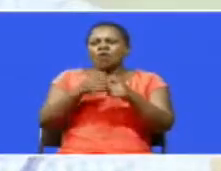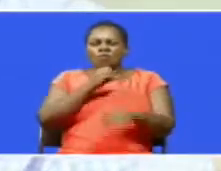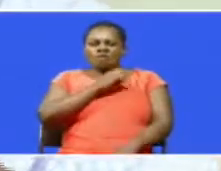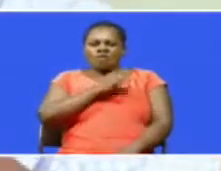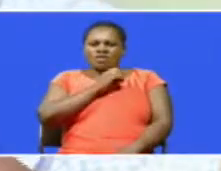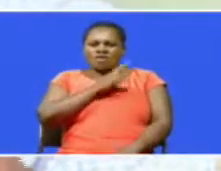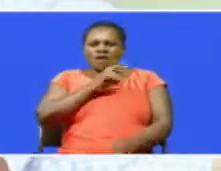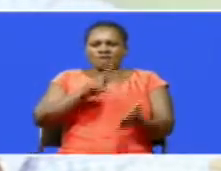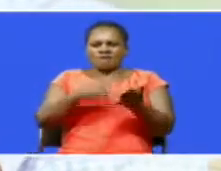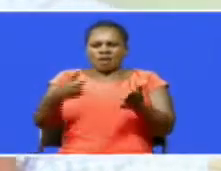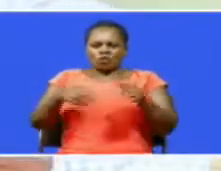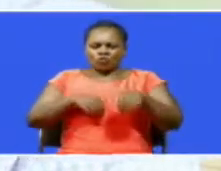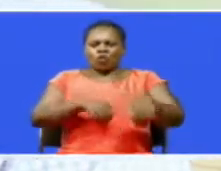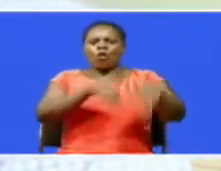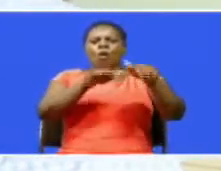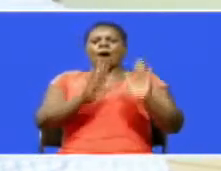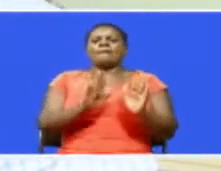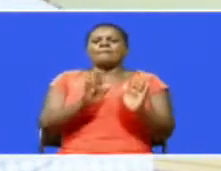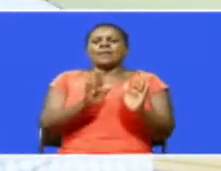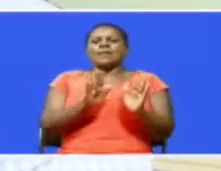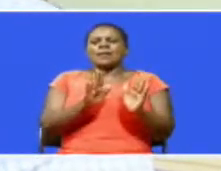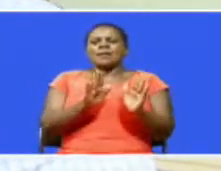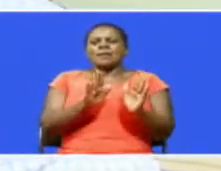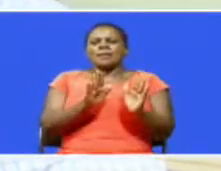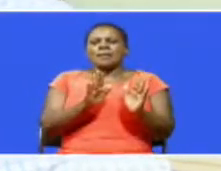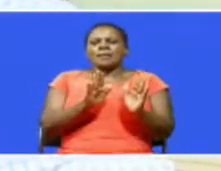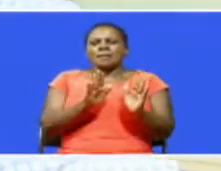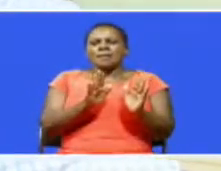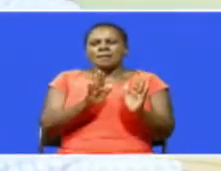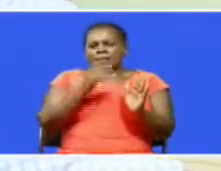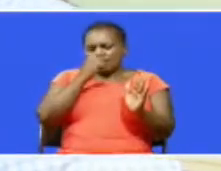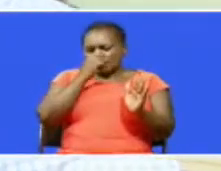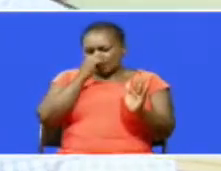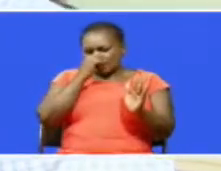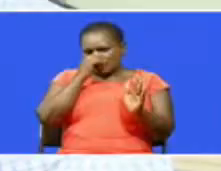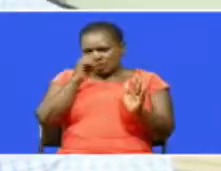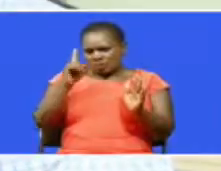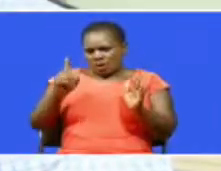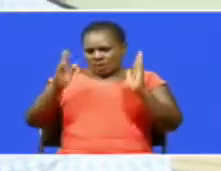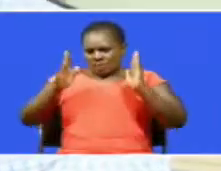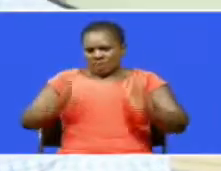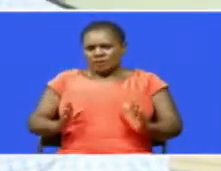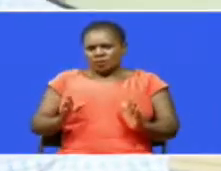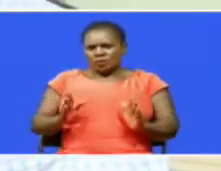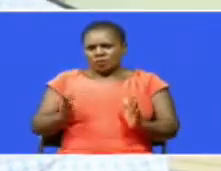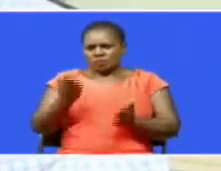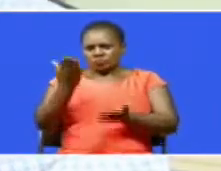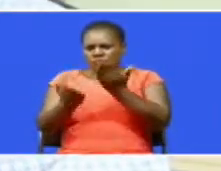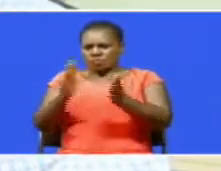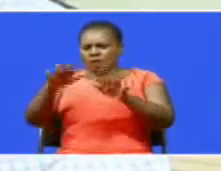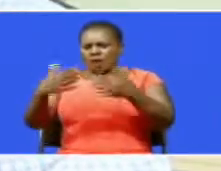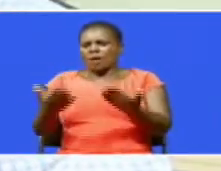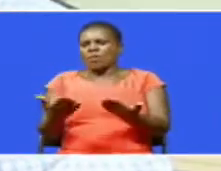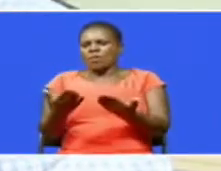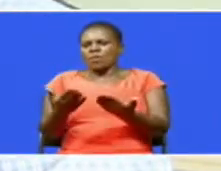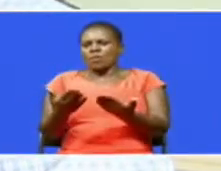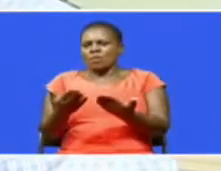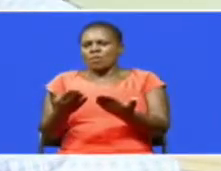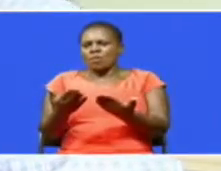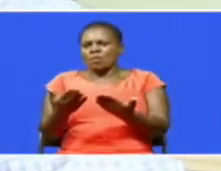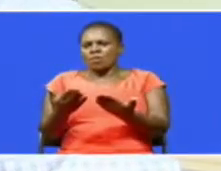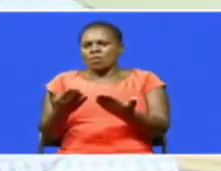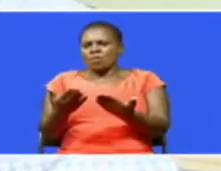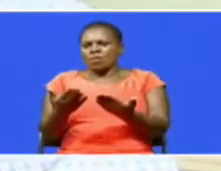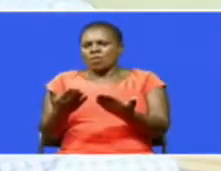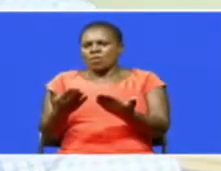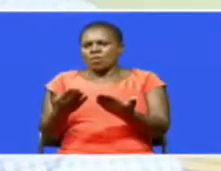and failure to follow up than from Ebola itself. So one has got to be measured in terms of what